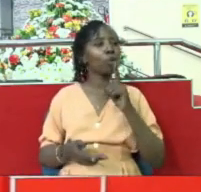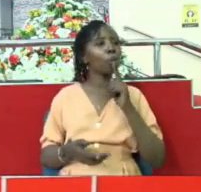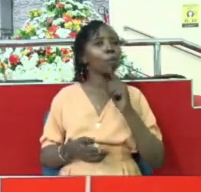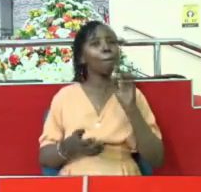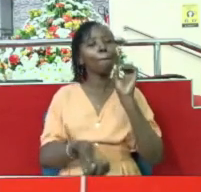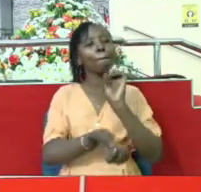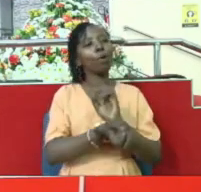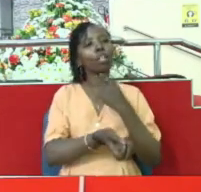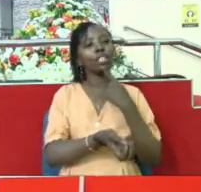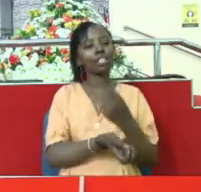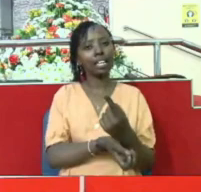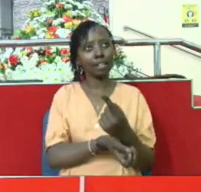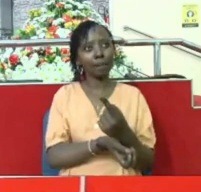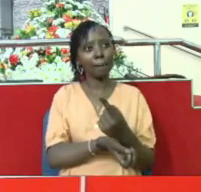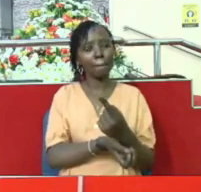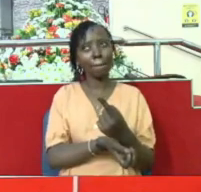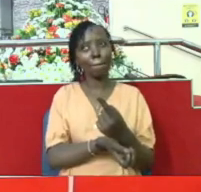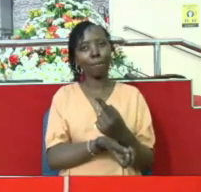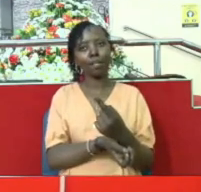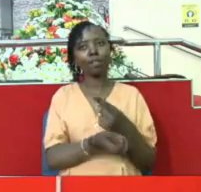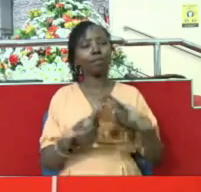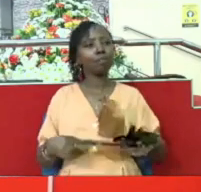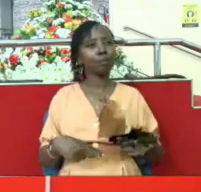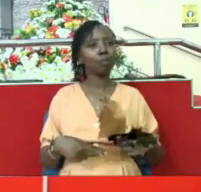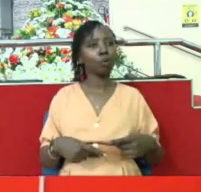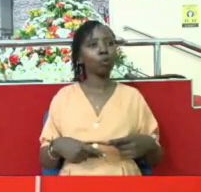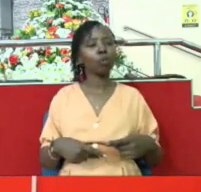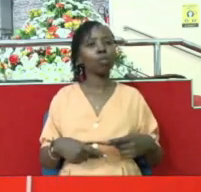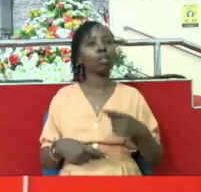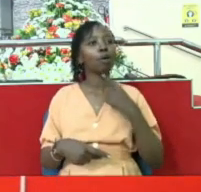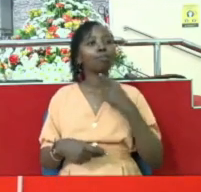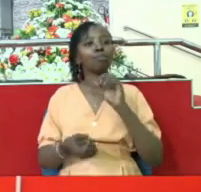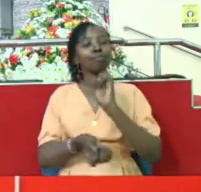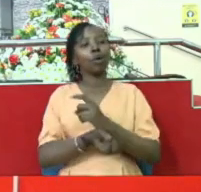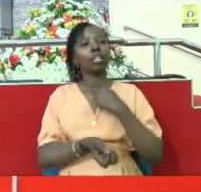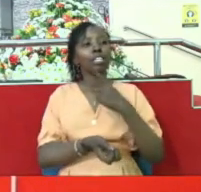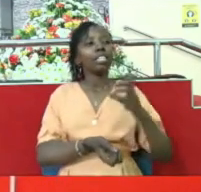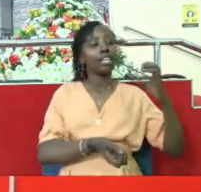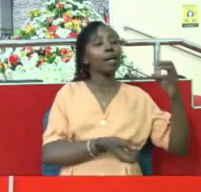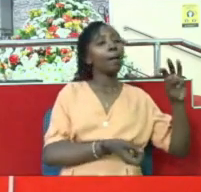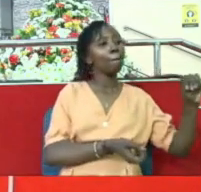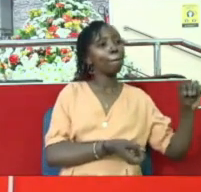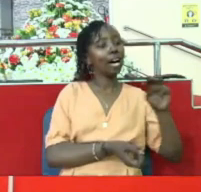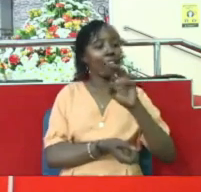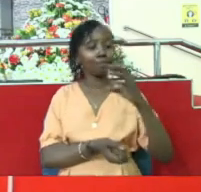us. Walituomba. They pleaded with us. Walitulilia. Macedonia was not being asked. Macedonia iko